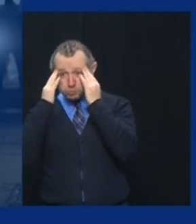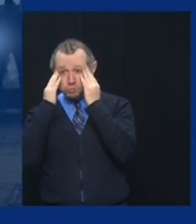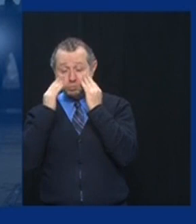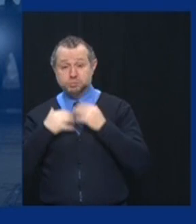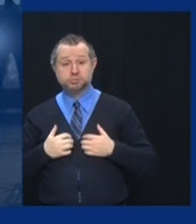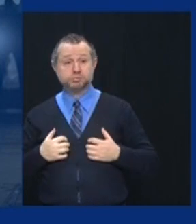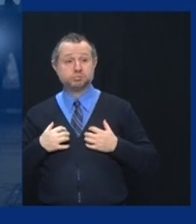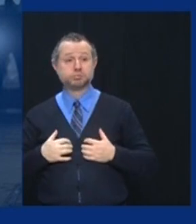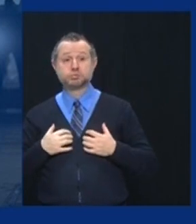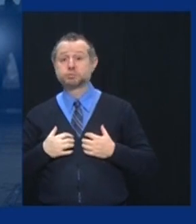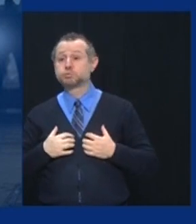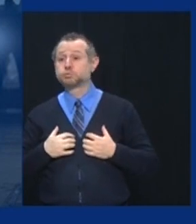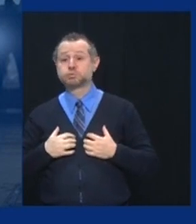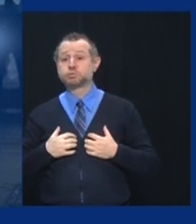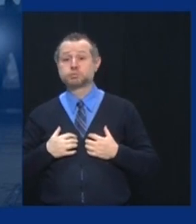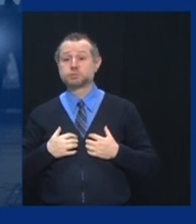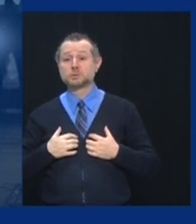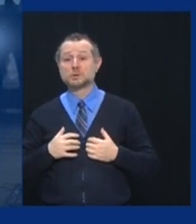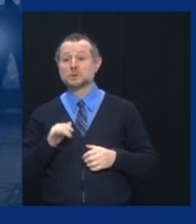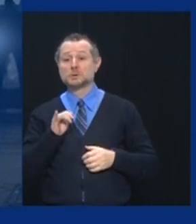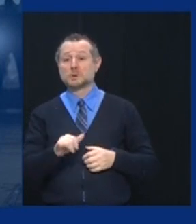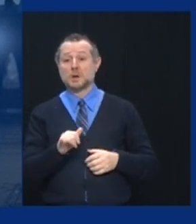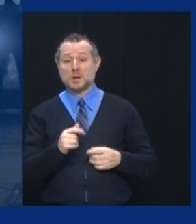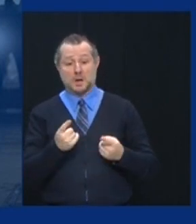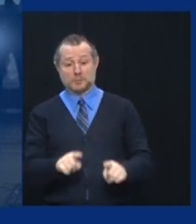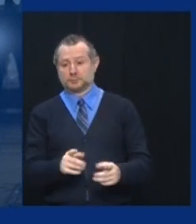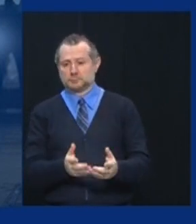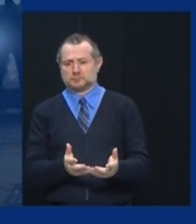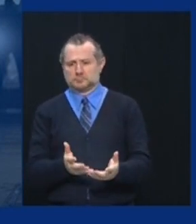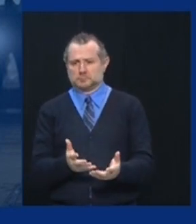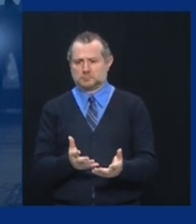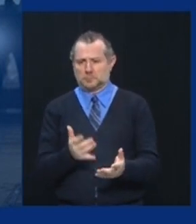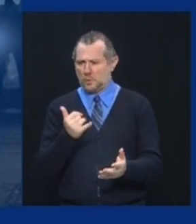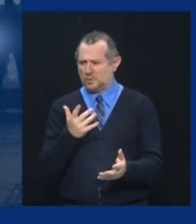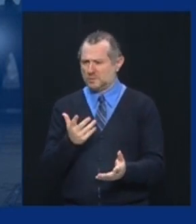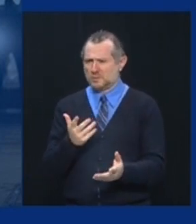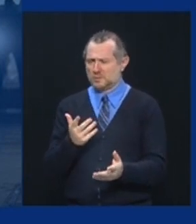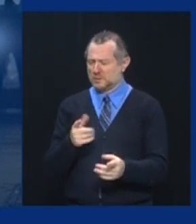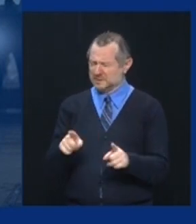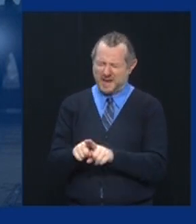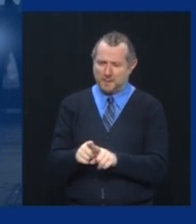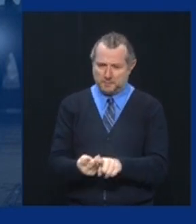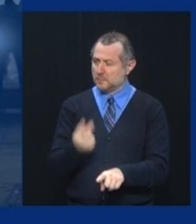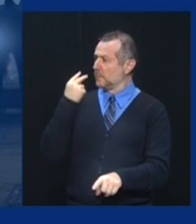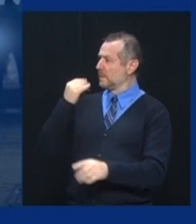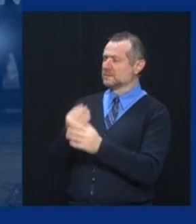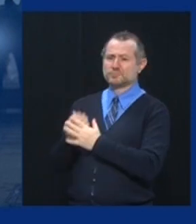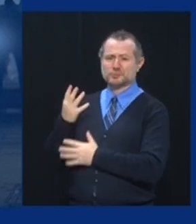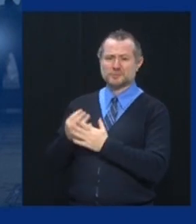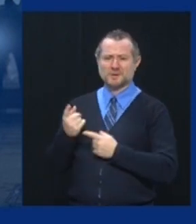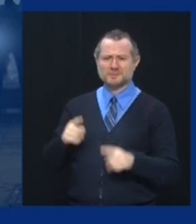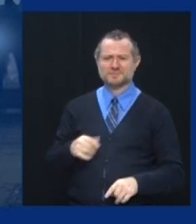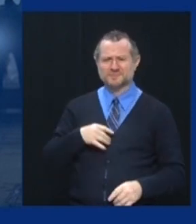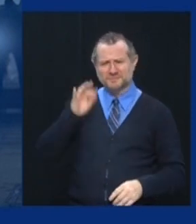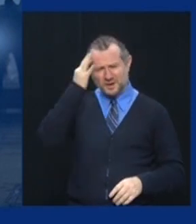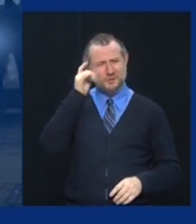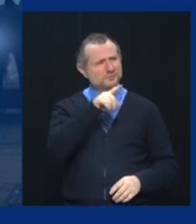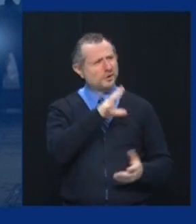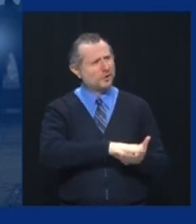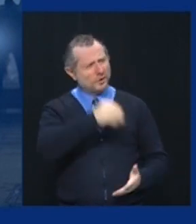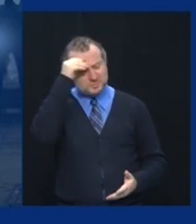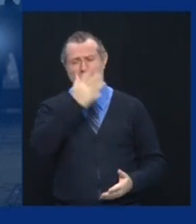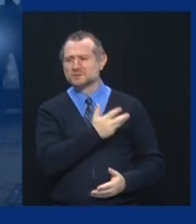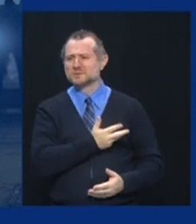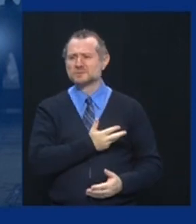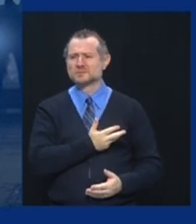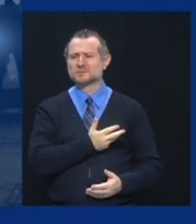this is what happened to us last spring. Learn the lesson. The virus left